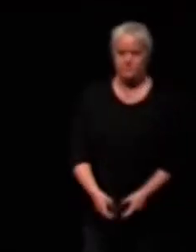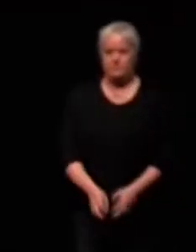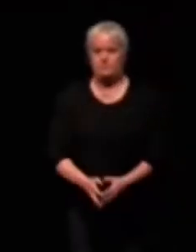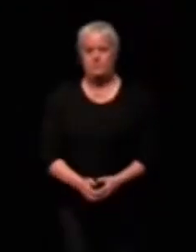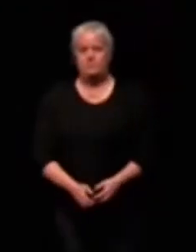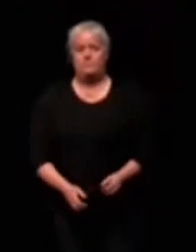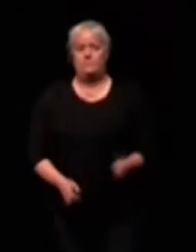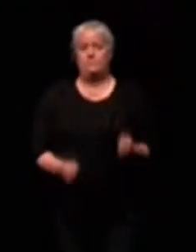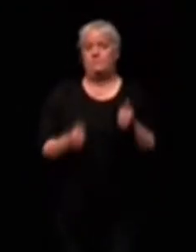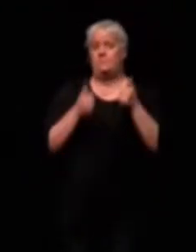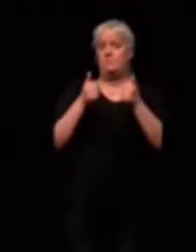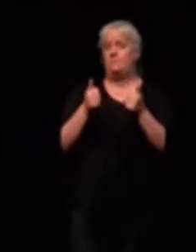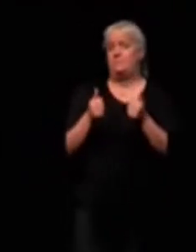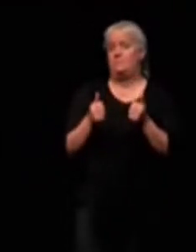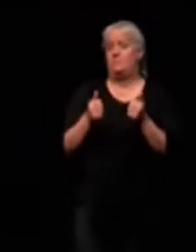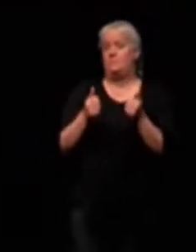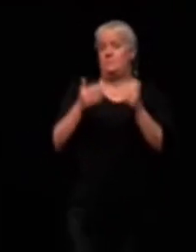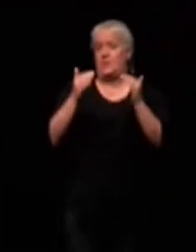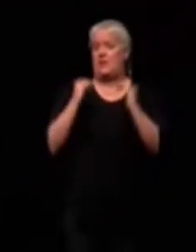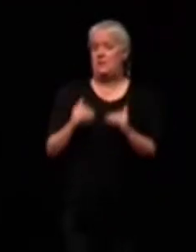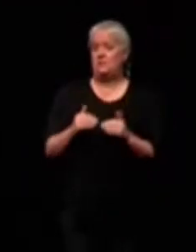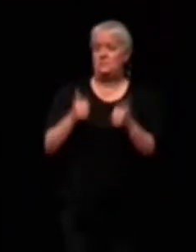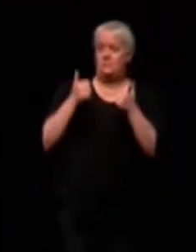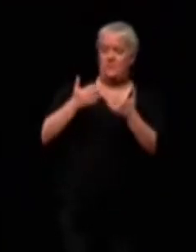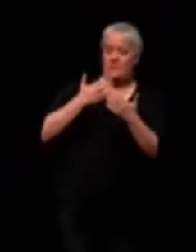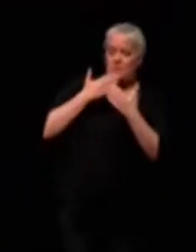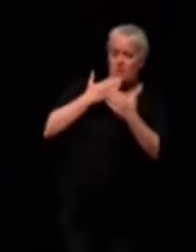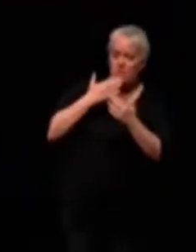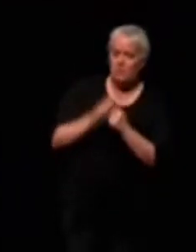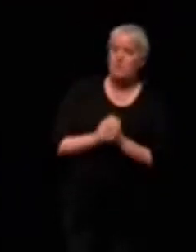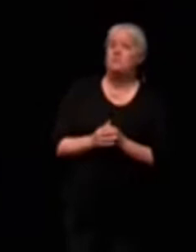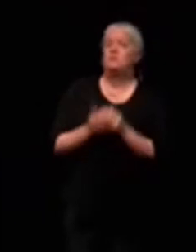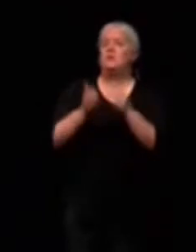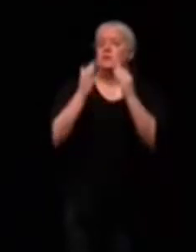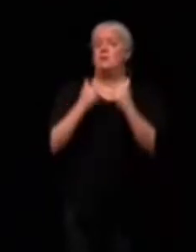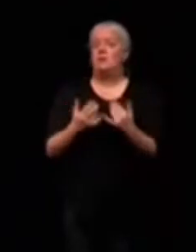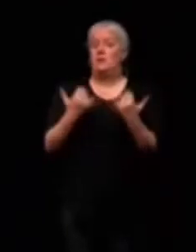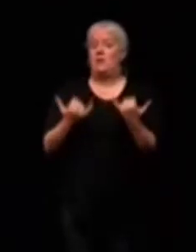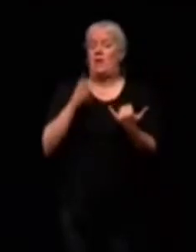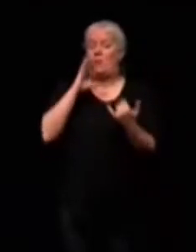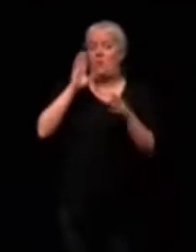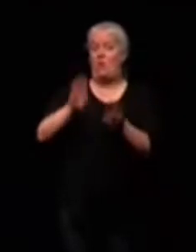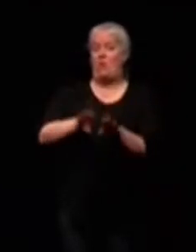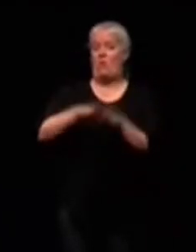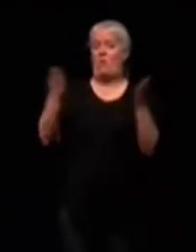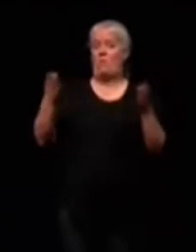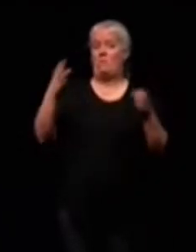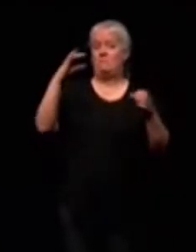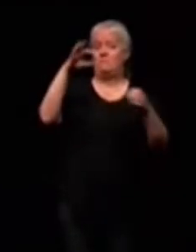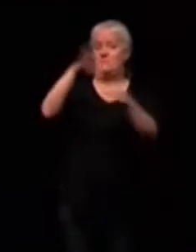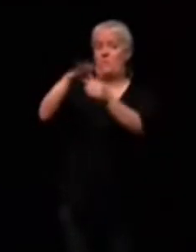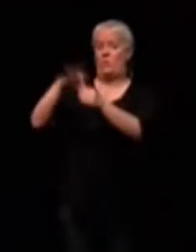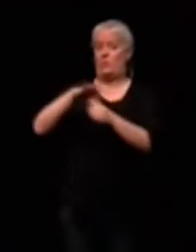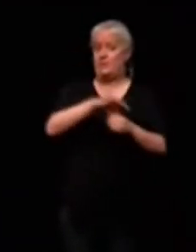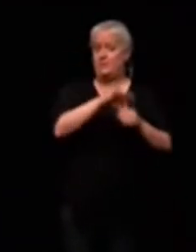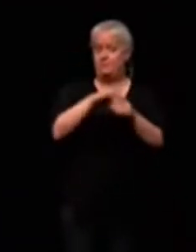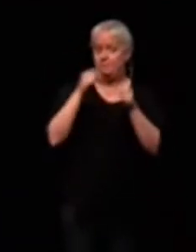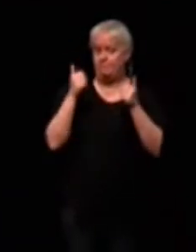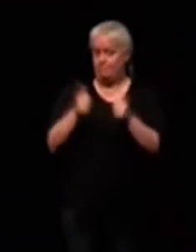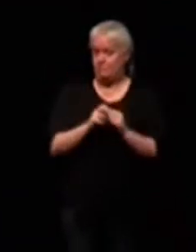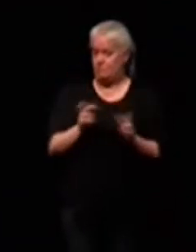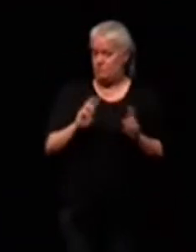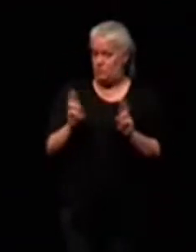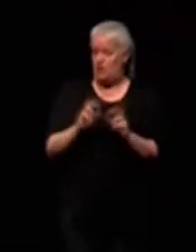Okay, thank you very much. Now we're going to open the voting period, and I want to go through it with you once